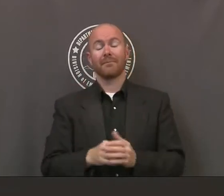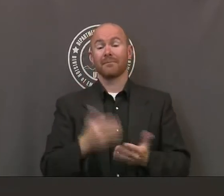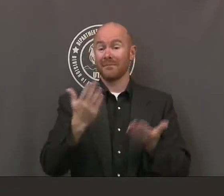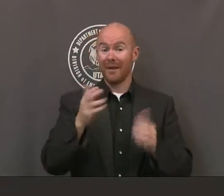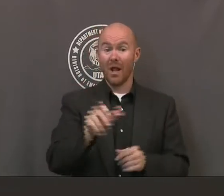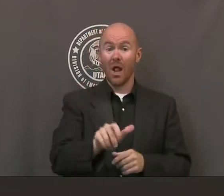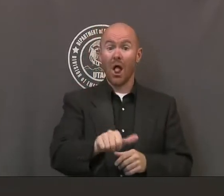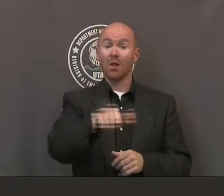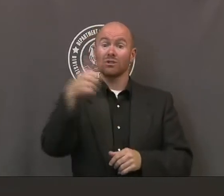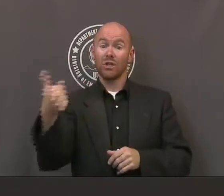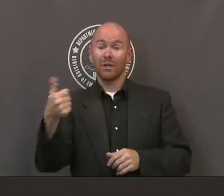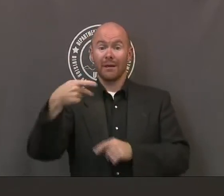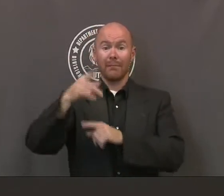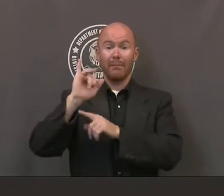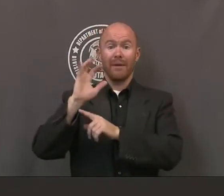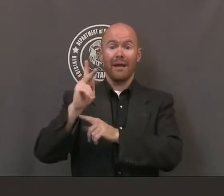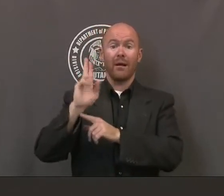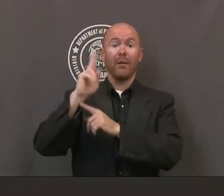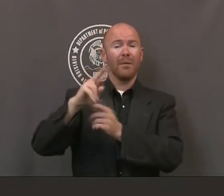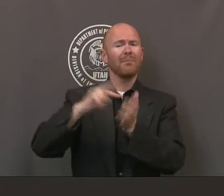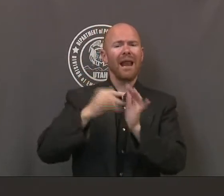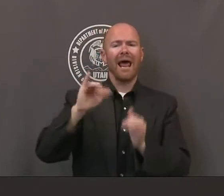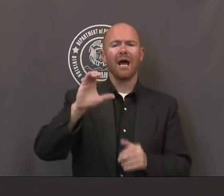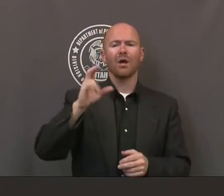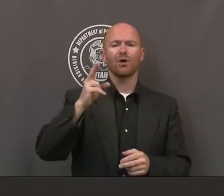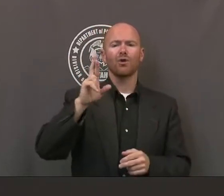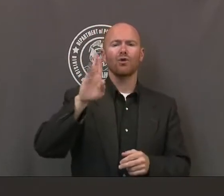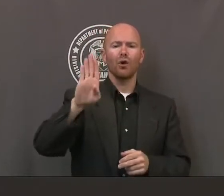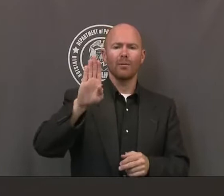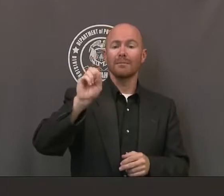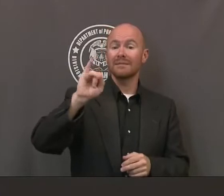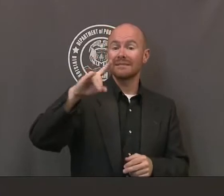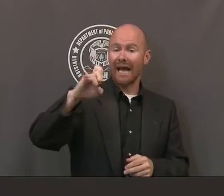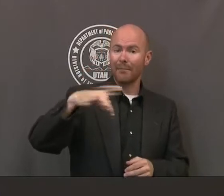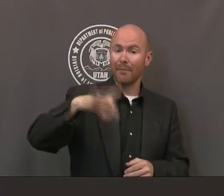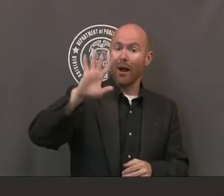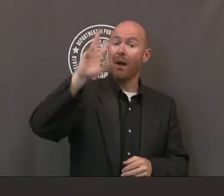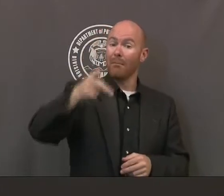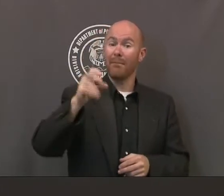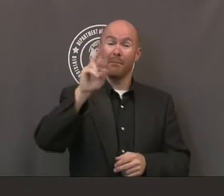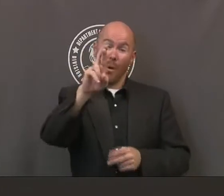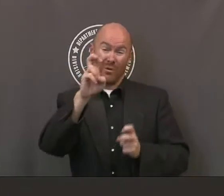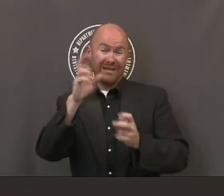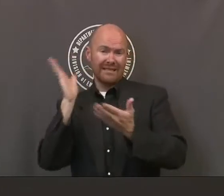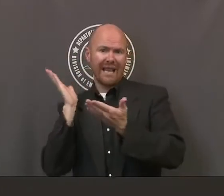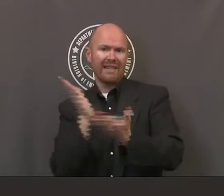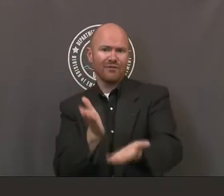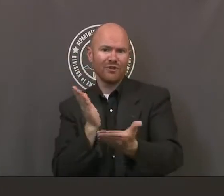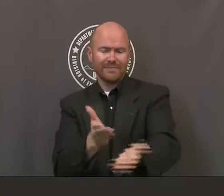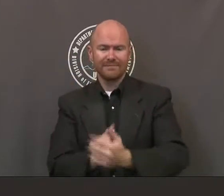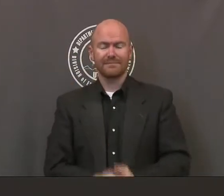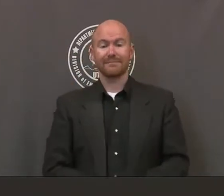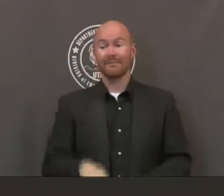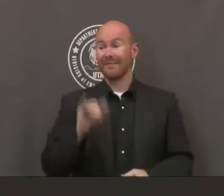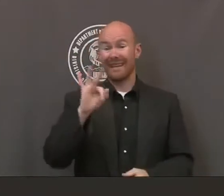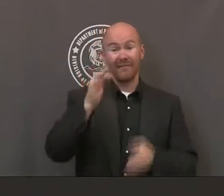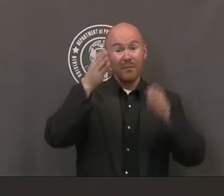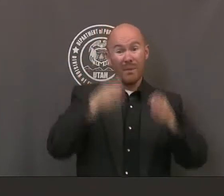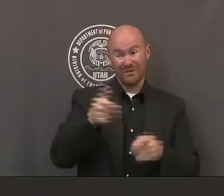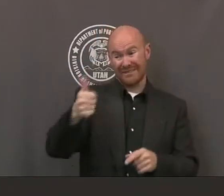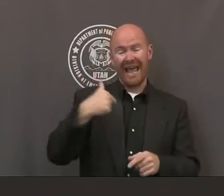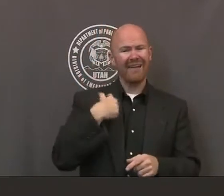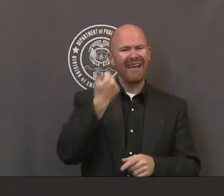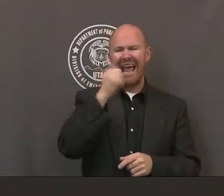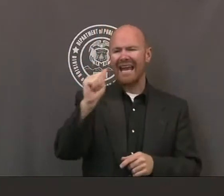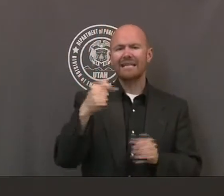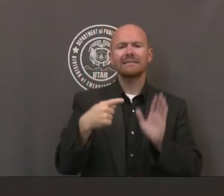possible, such as curbside pickups, delivery, and takeouts for goods and services, facilitating employees to work from home when they are ill or